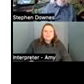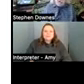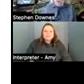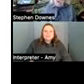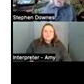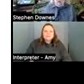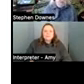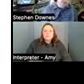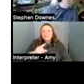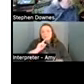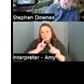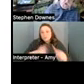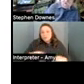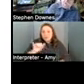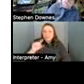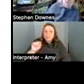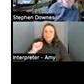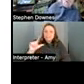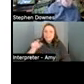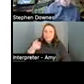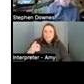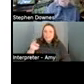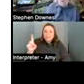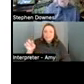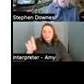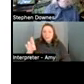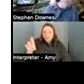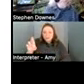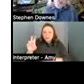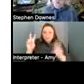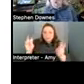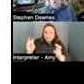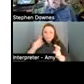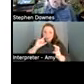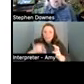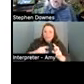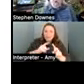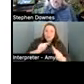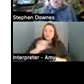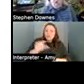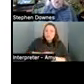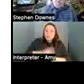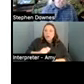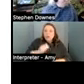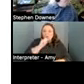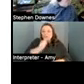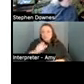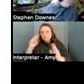to this is the tldr version of that stands for too long didn't read